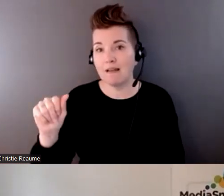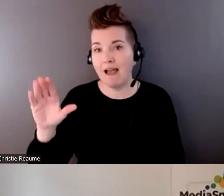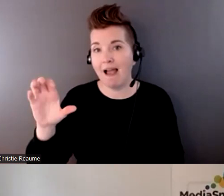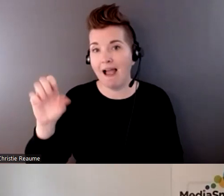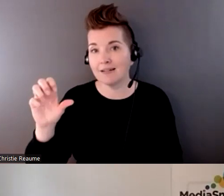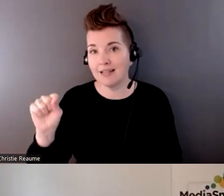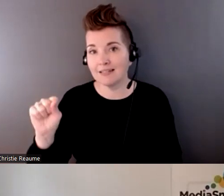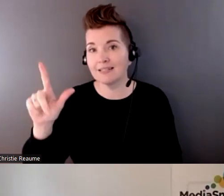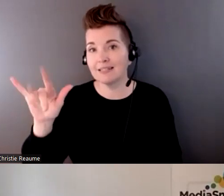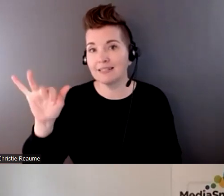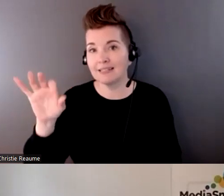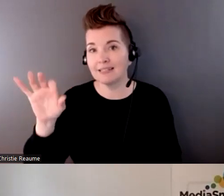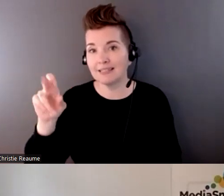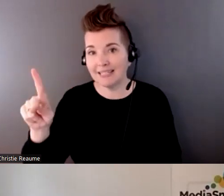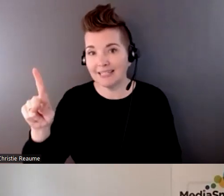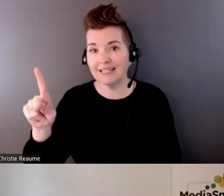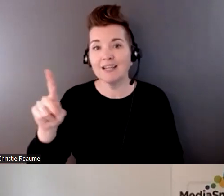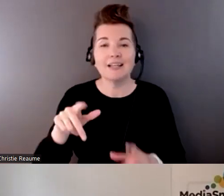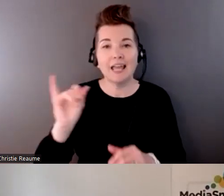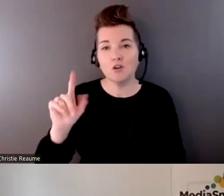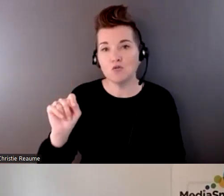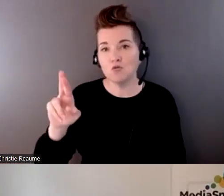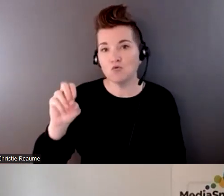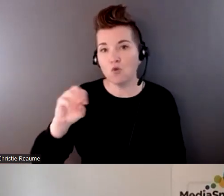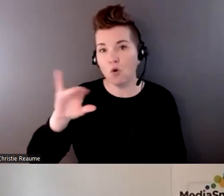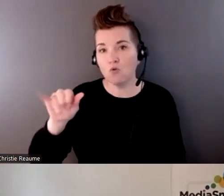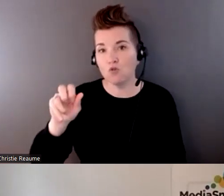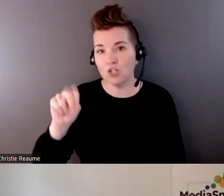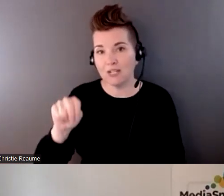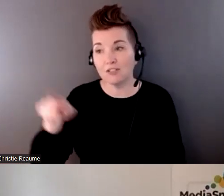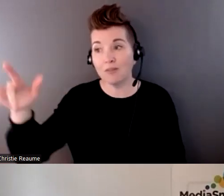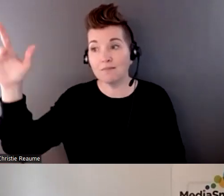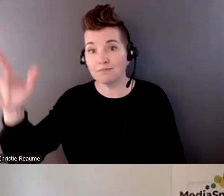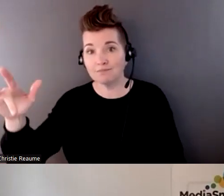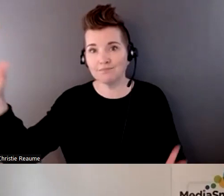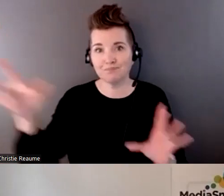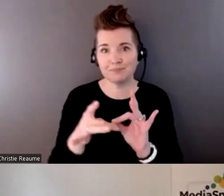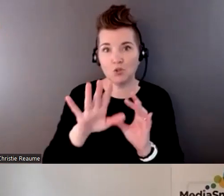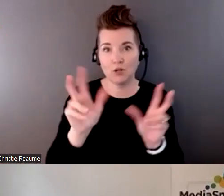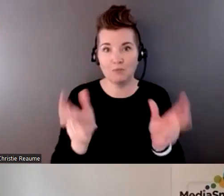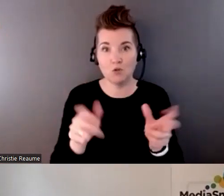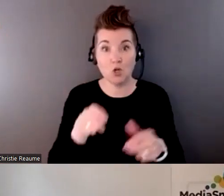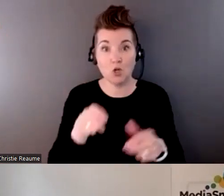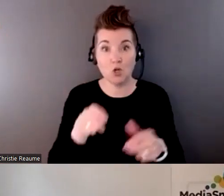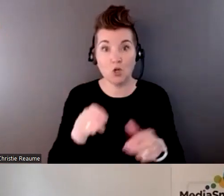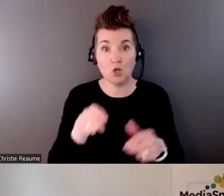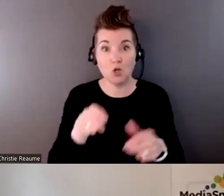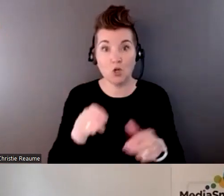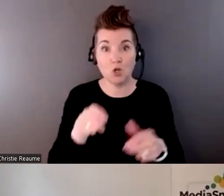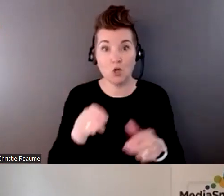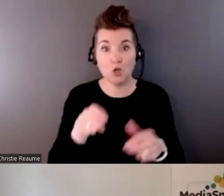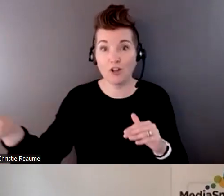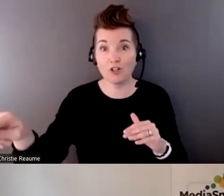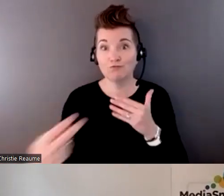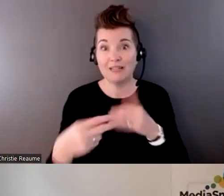automatically given access to that computer directly so you don't know that the they're there but they're interacting on the back